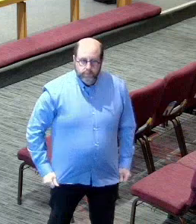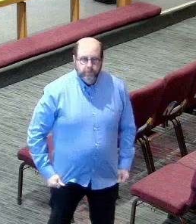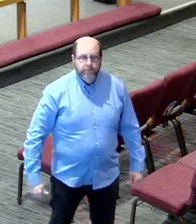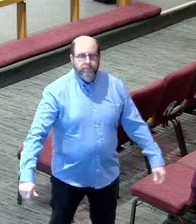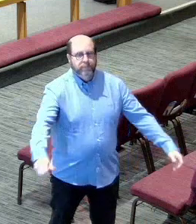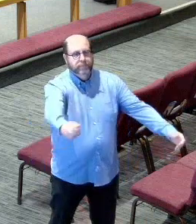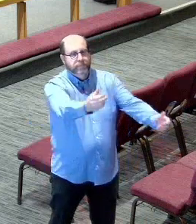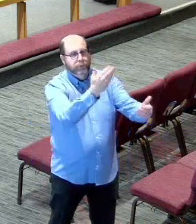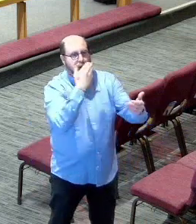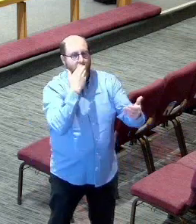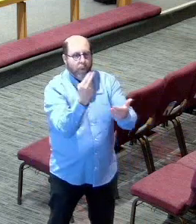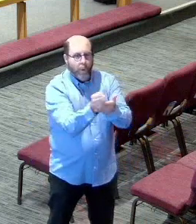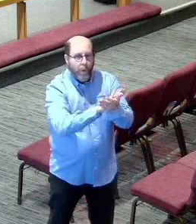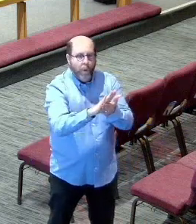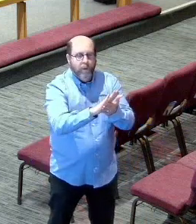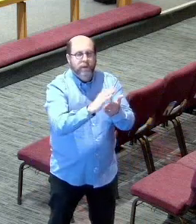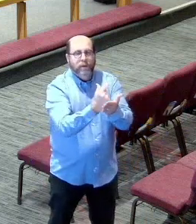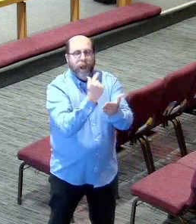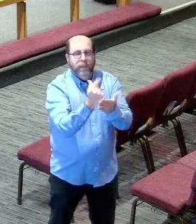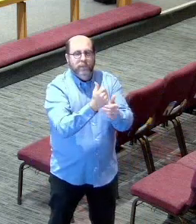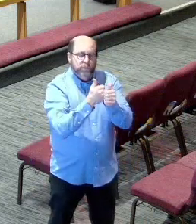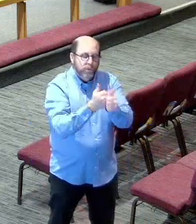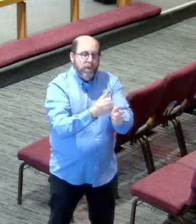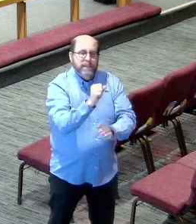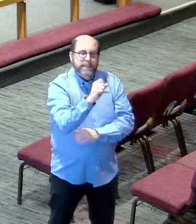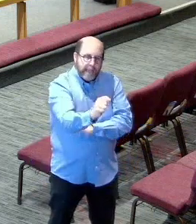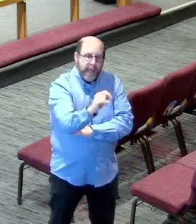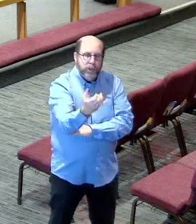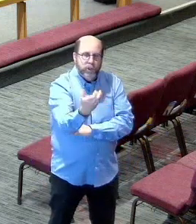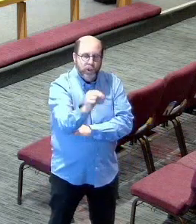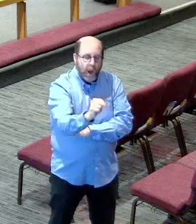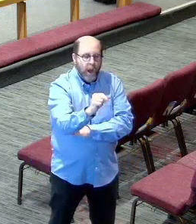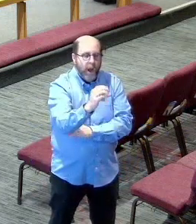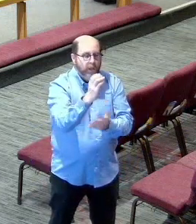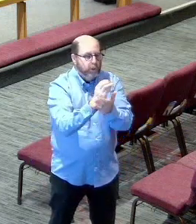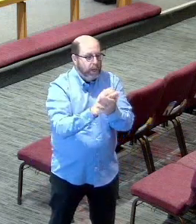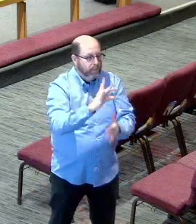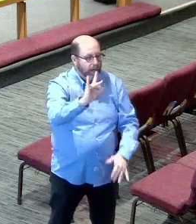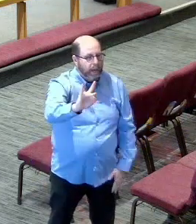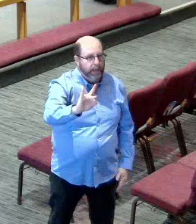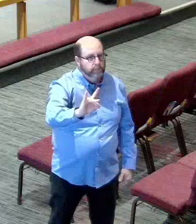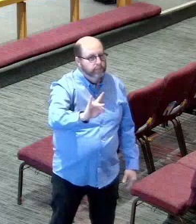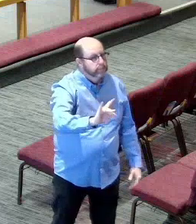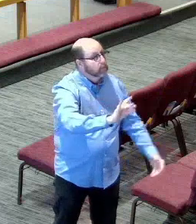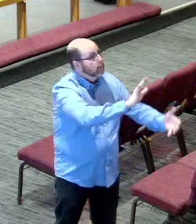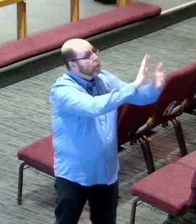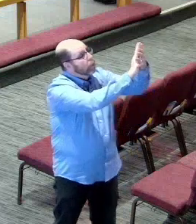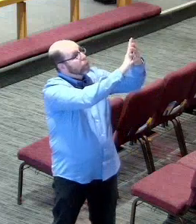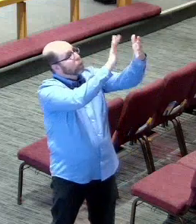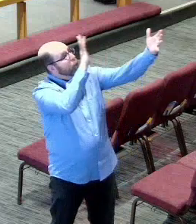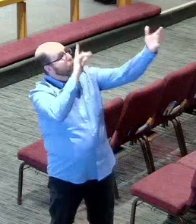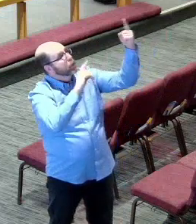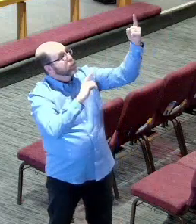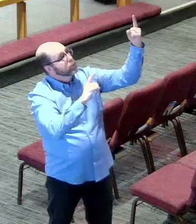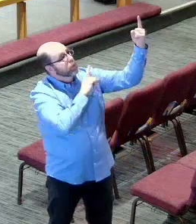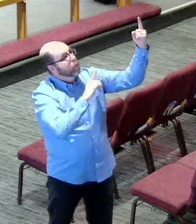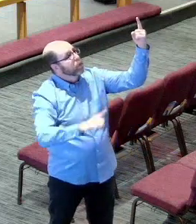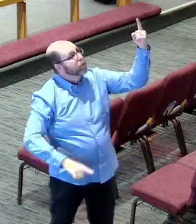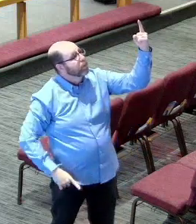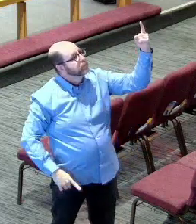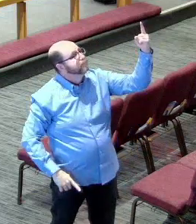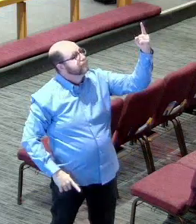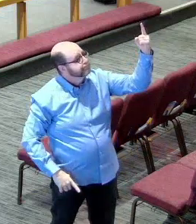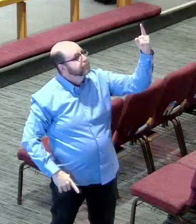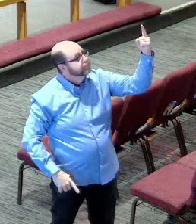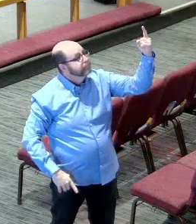Holy Gospel according to St. John, the 8th chapter. Glory to you, Lord. So Jesus